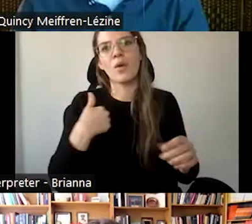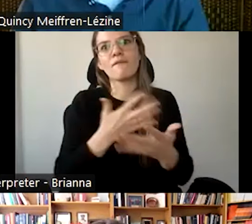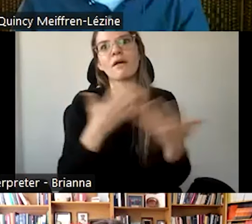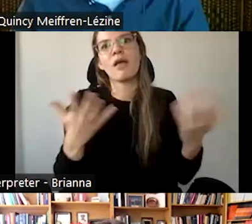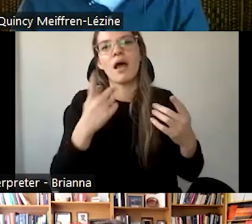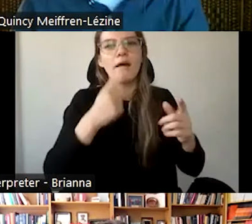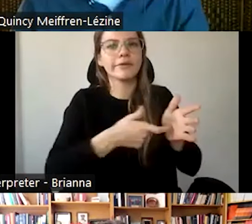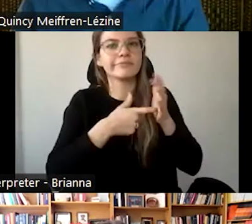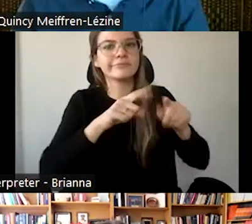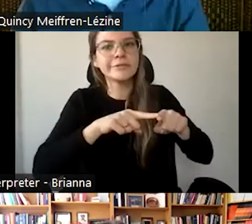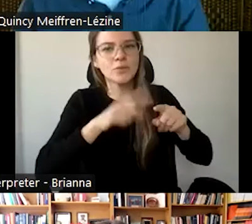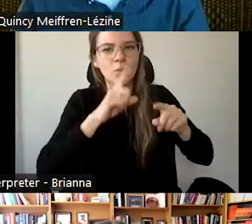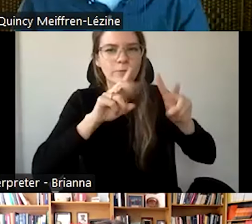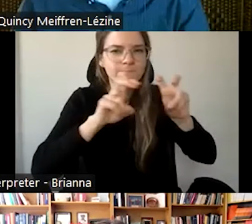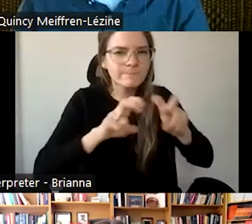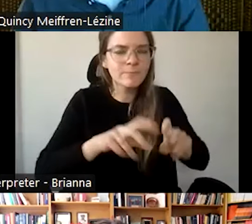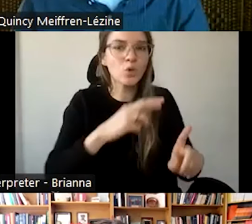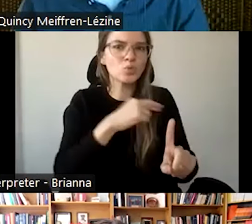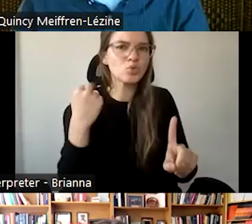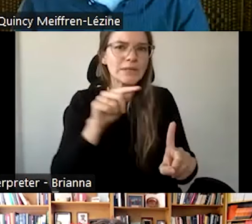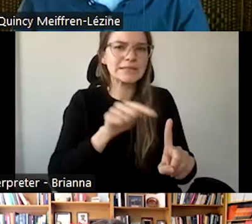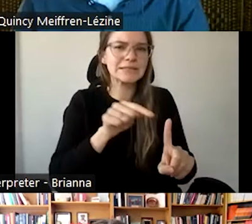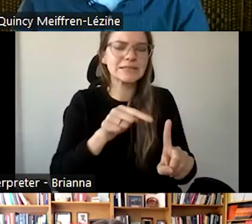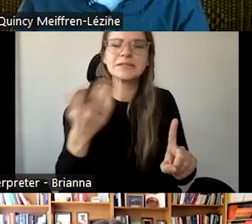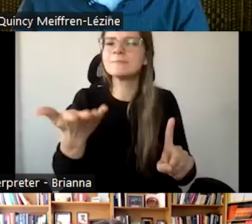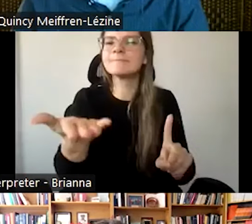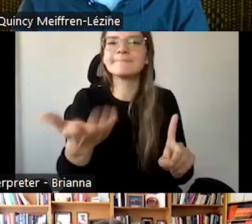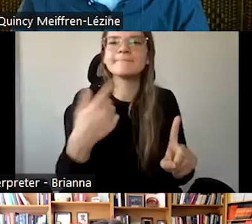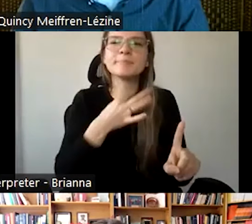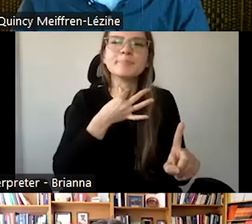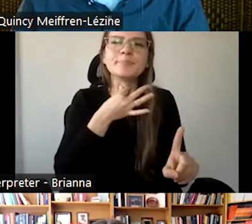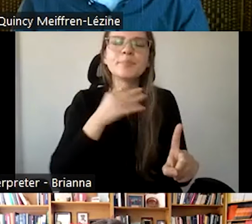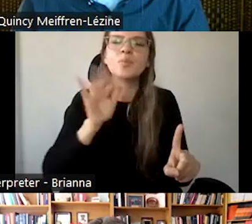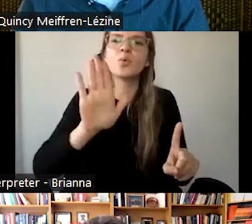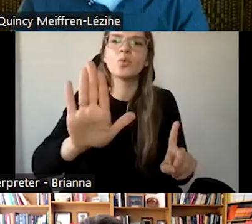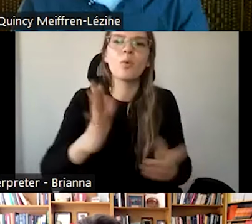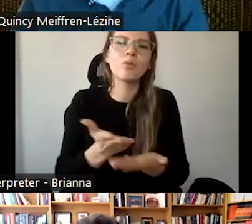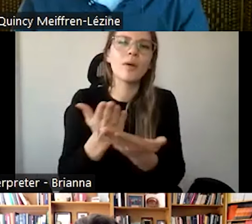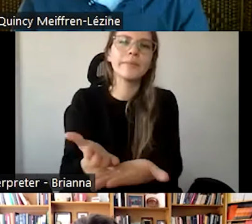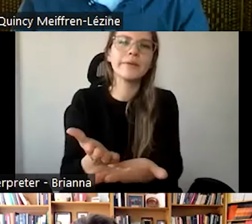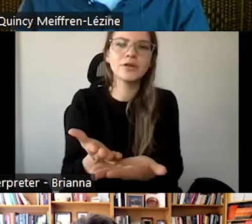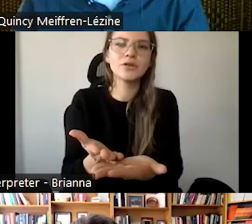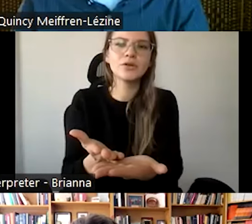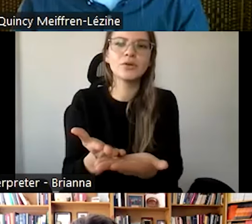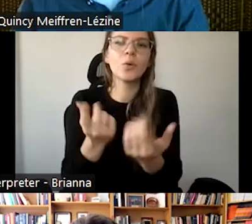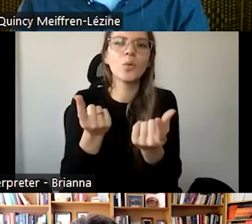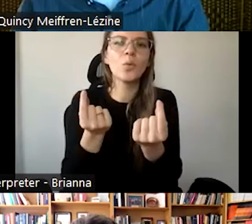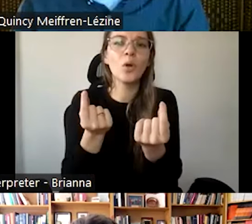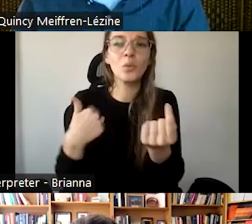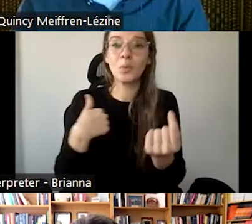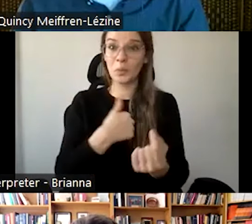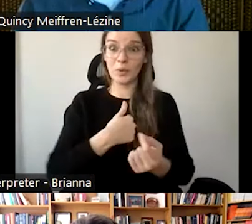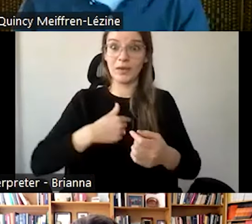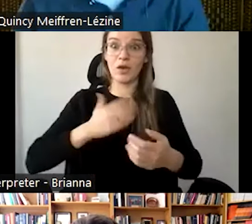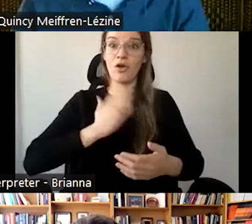contingencies. How is it, what would you recommend that we do as a health